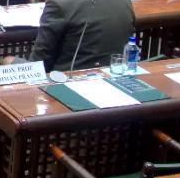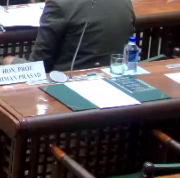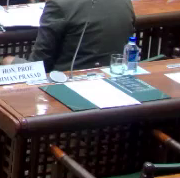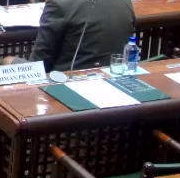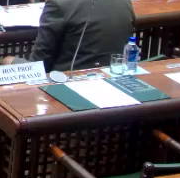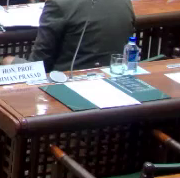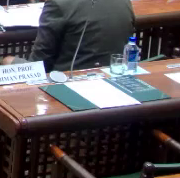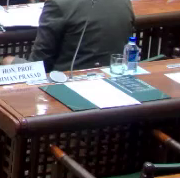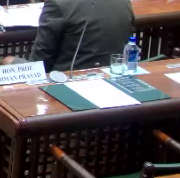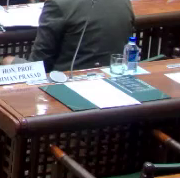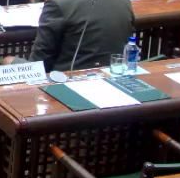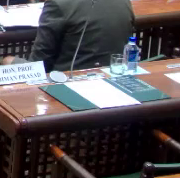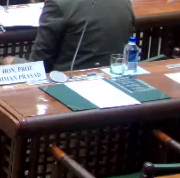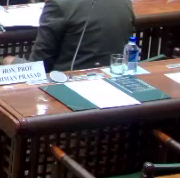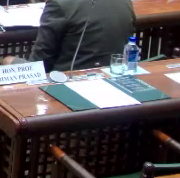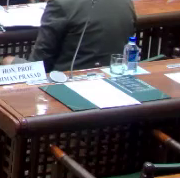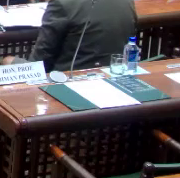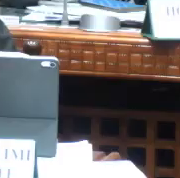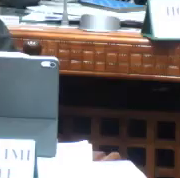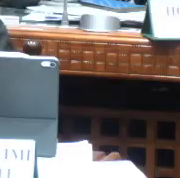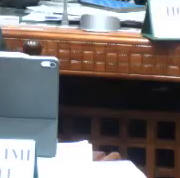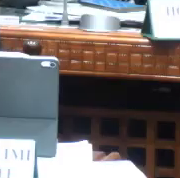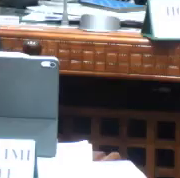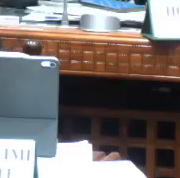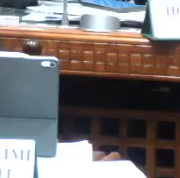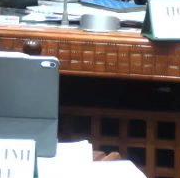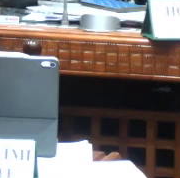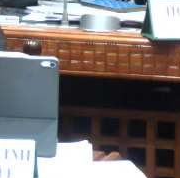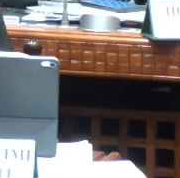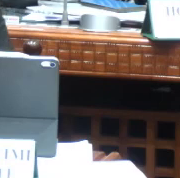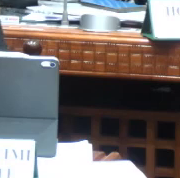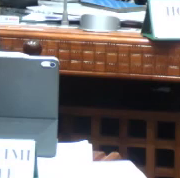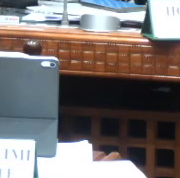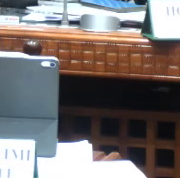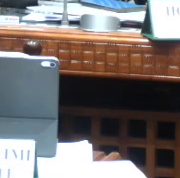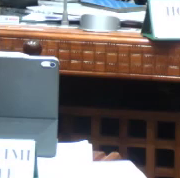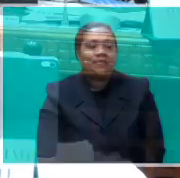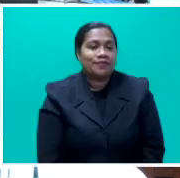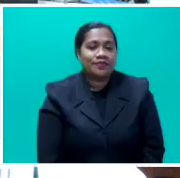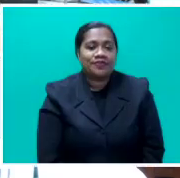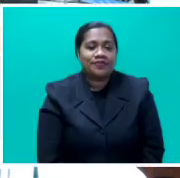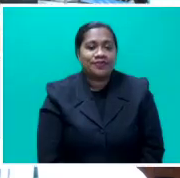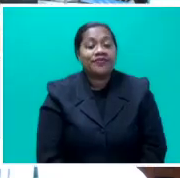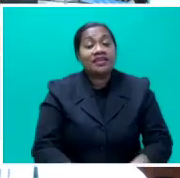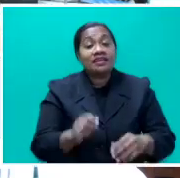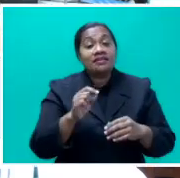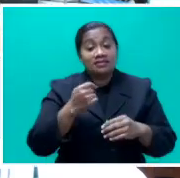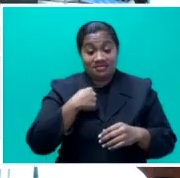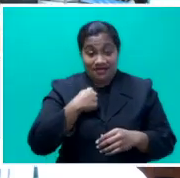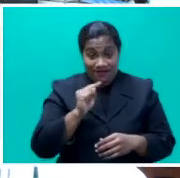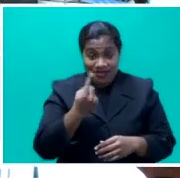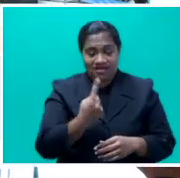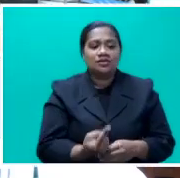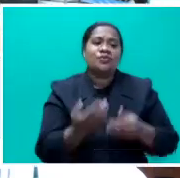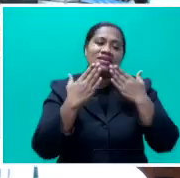Thank you, Mr. Speaker. I thank the honourable member for the question. But let me first thank